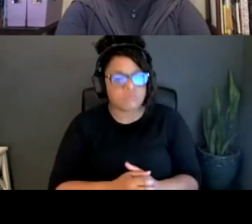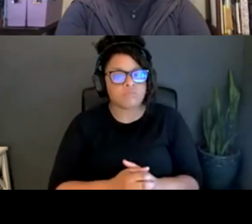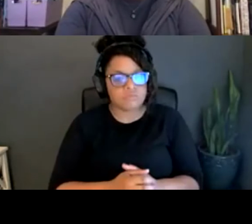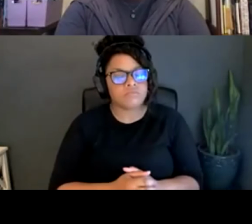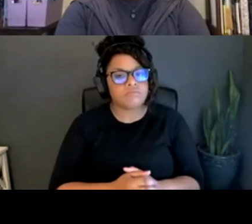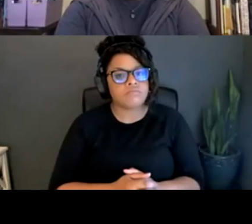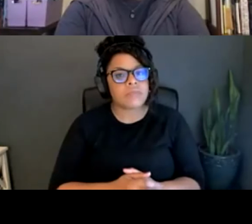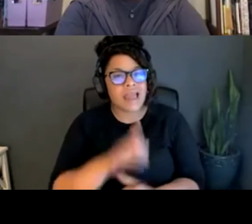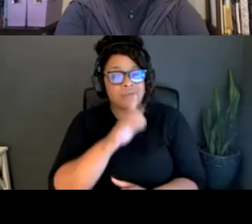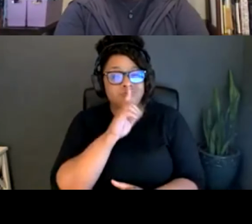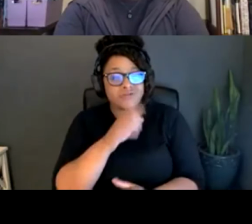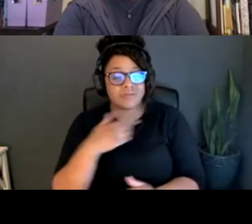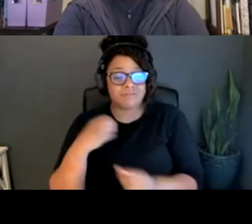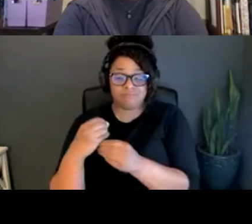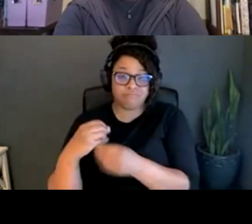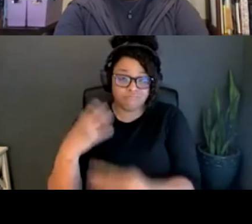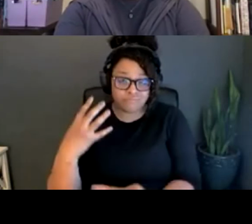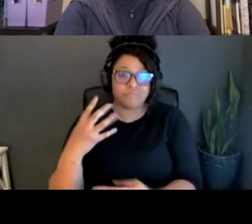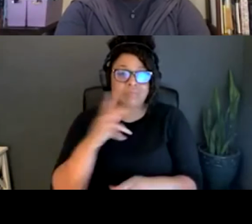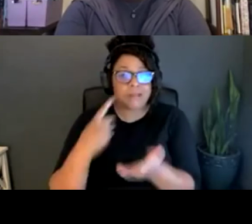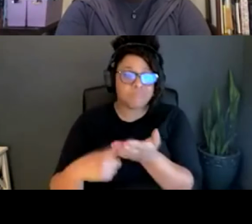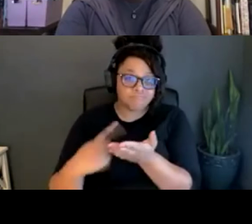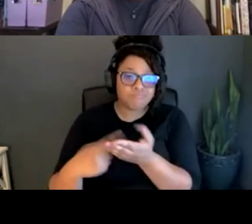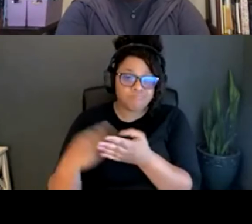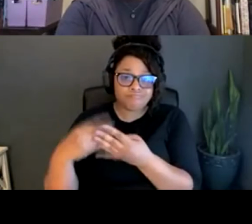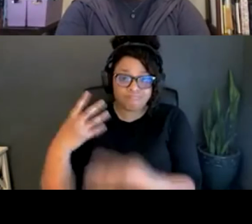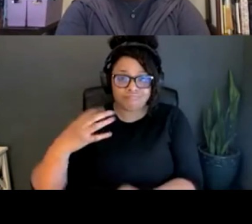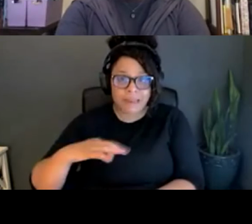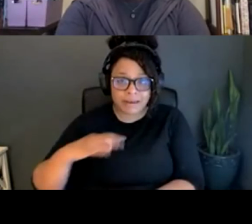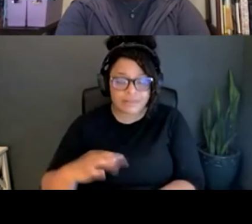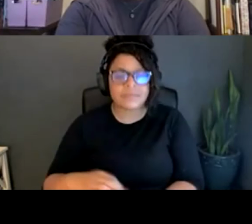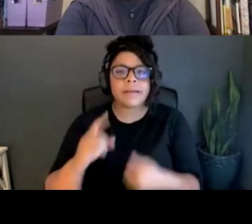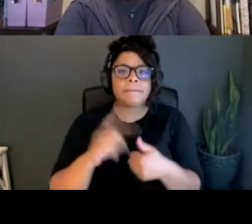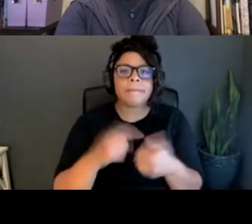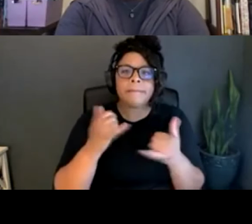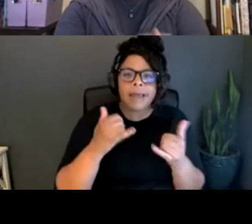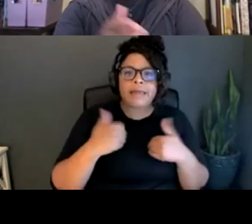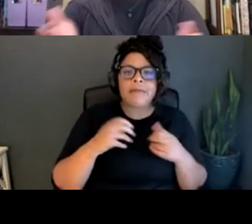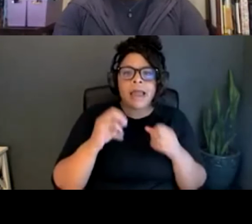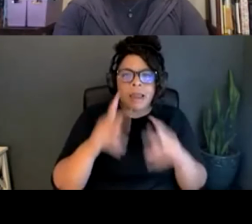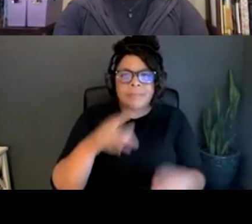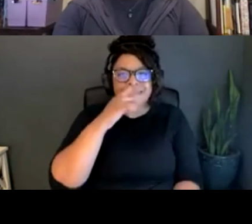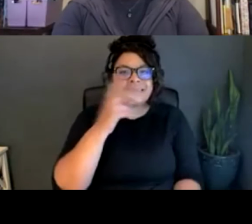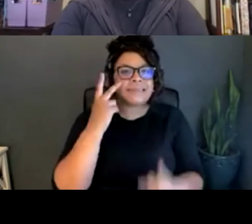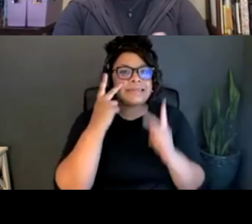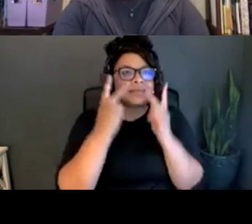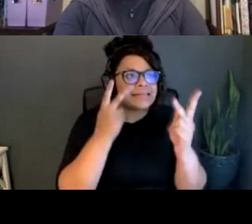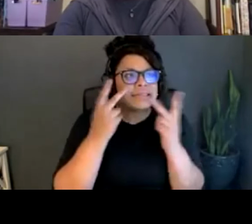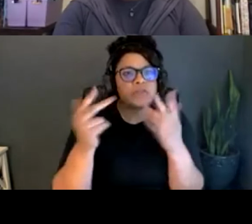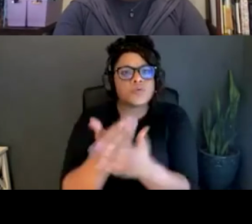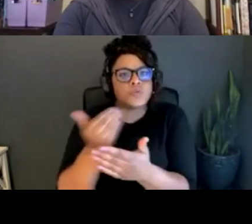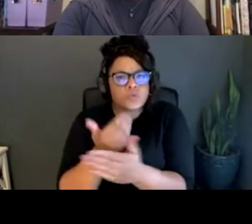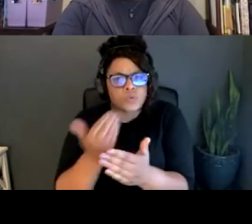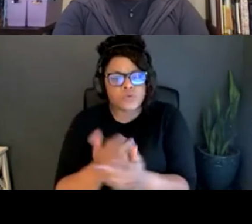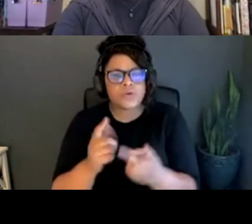a number of things that are often discussed. Play offers children the opportunity to see and see anew, to